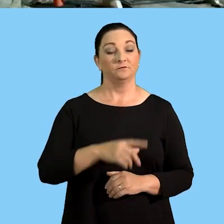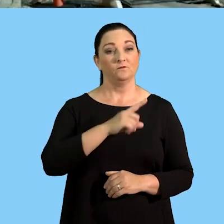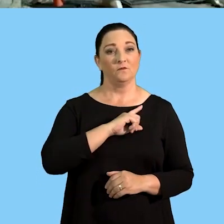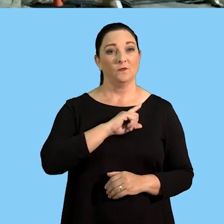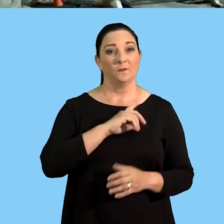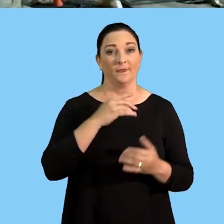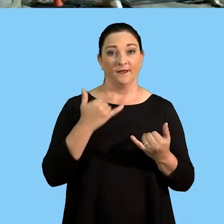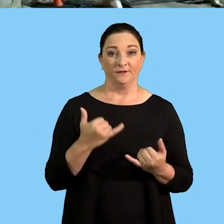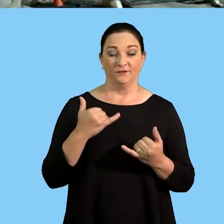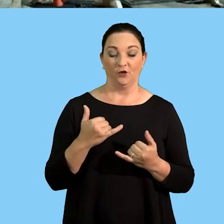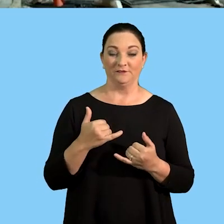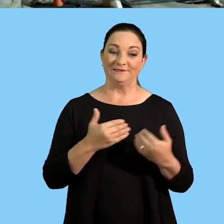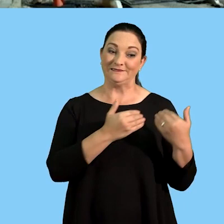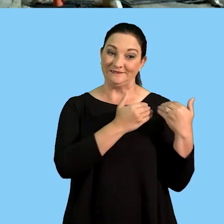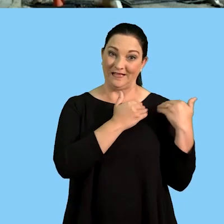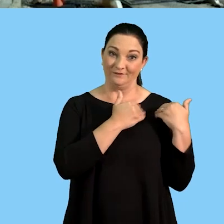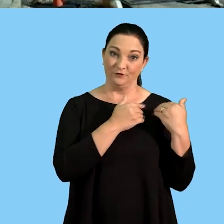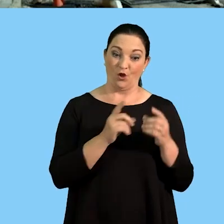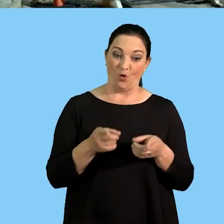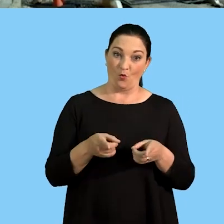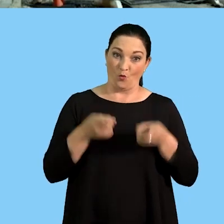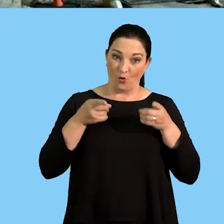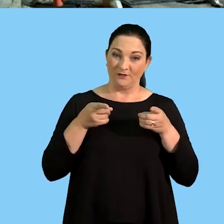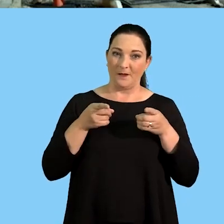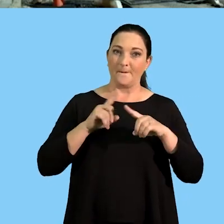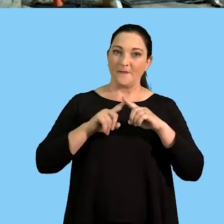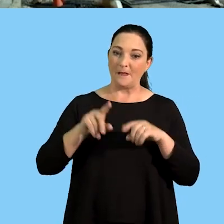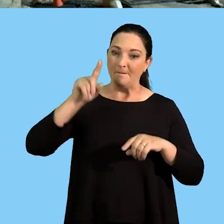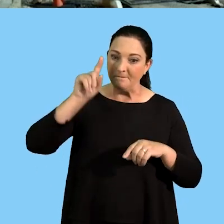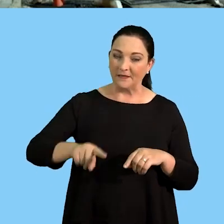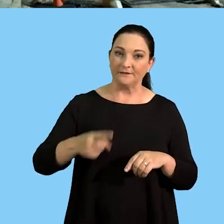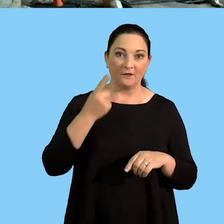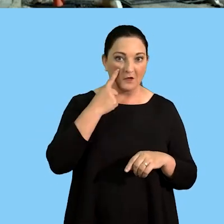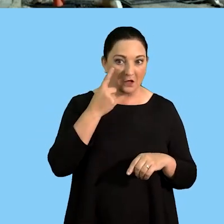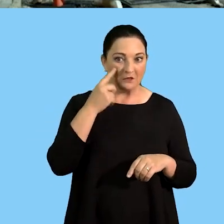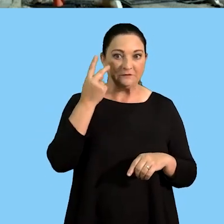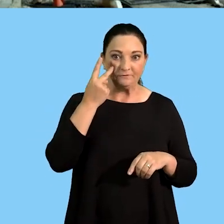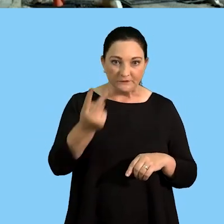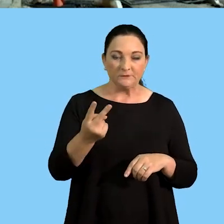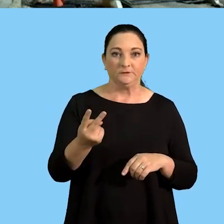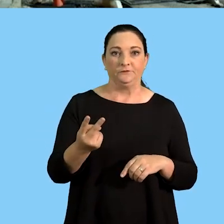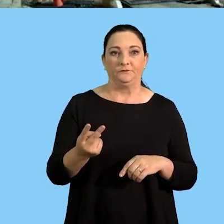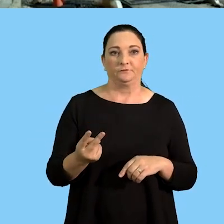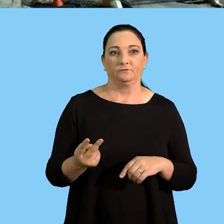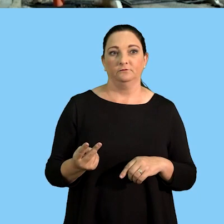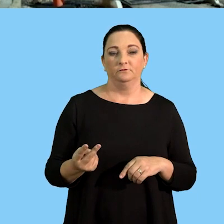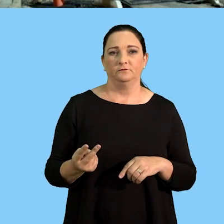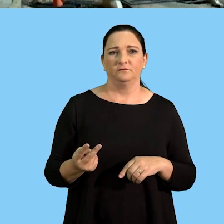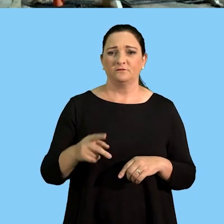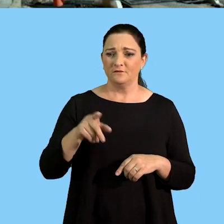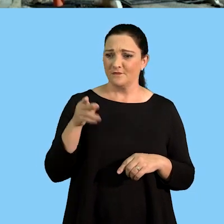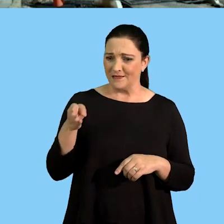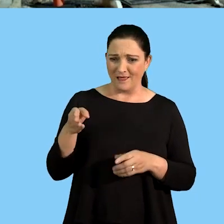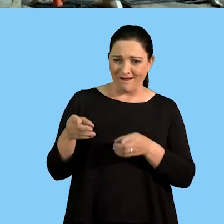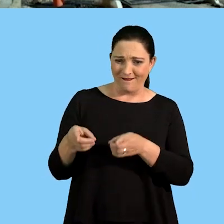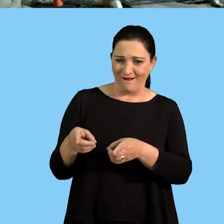It is said that the necessary safety warnings and signs should be visible in the workplace. If there